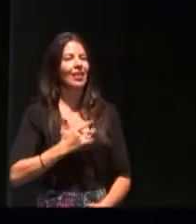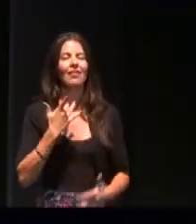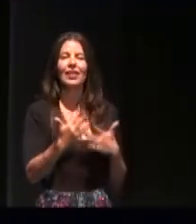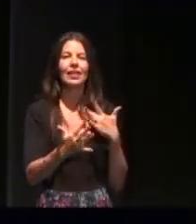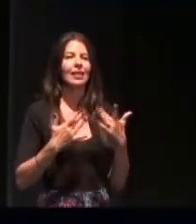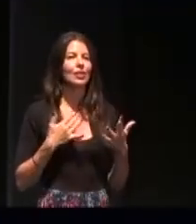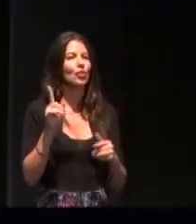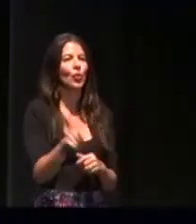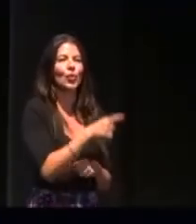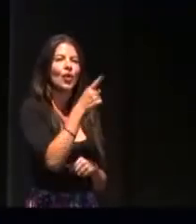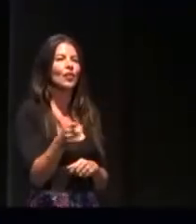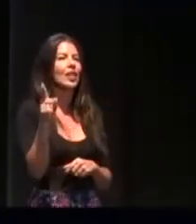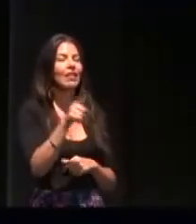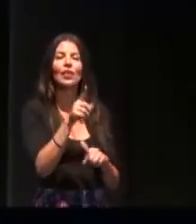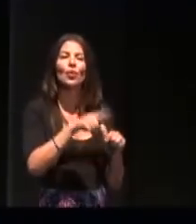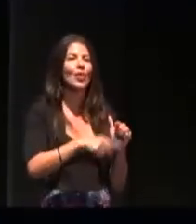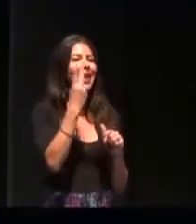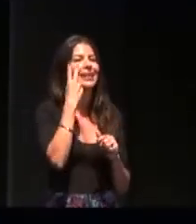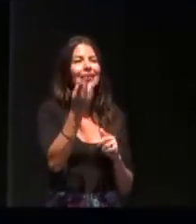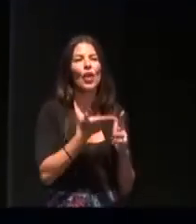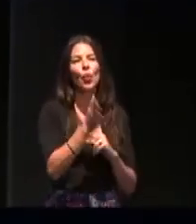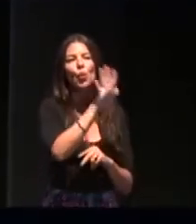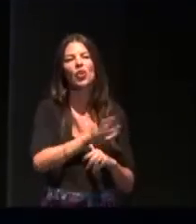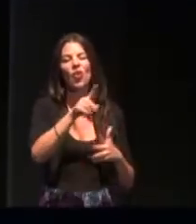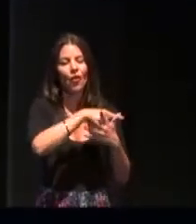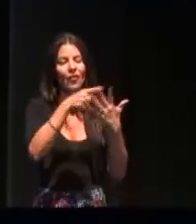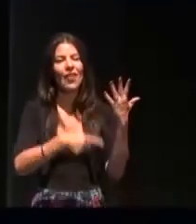infinite that's invisible to your senses.